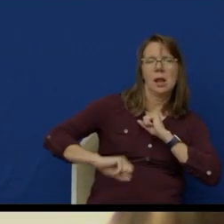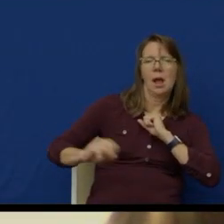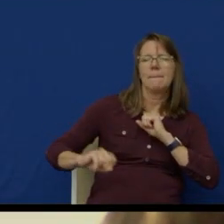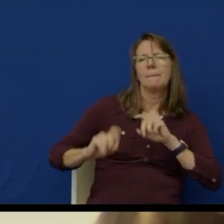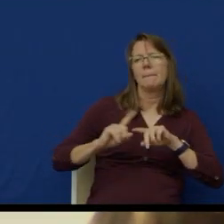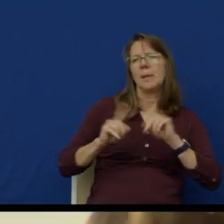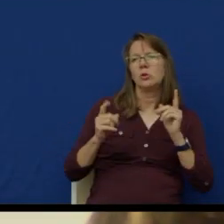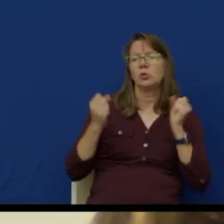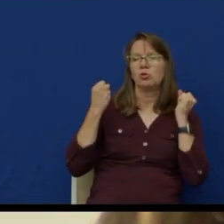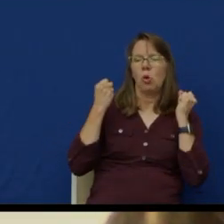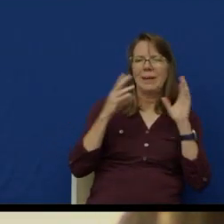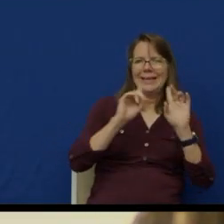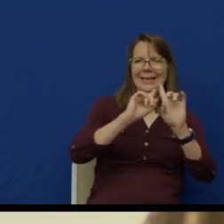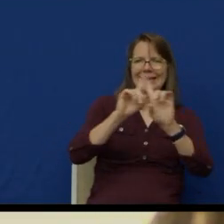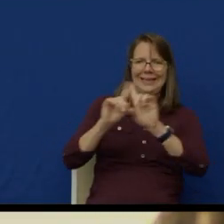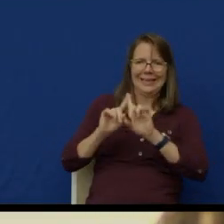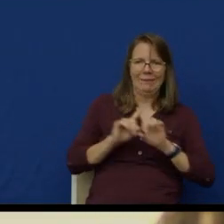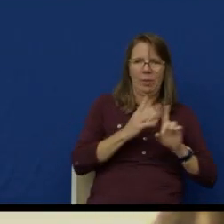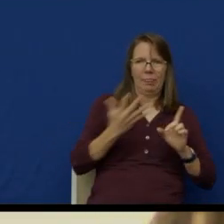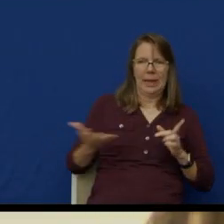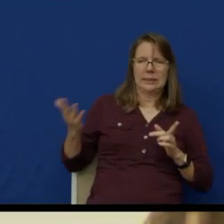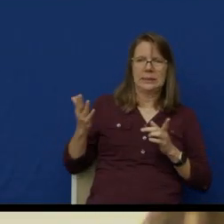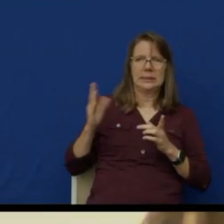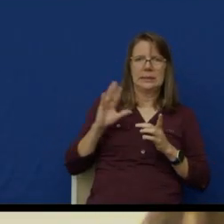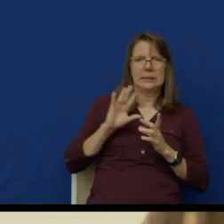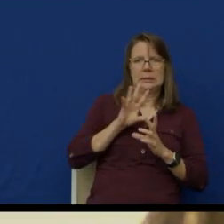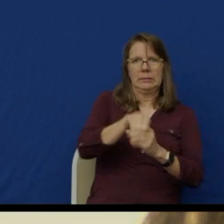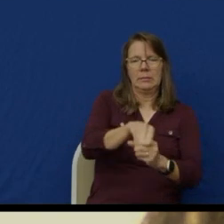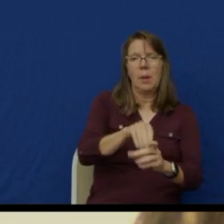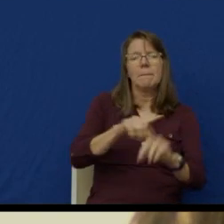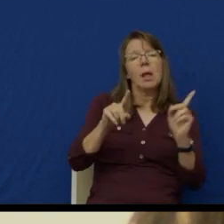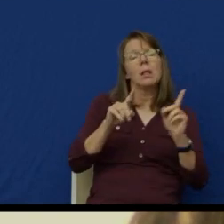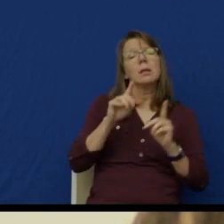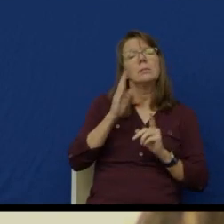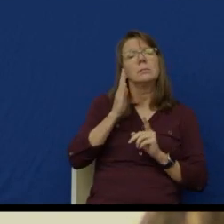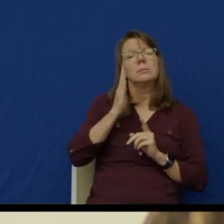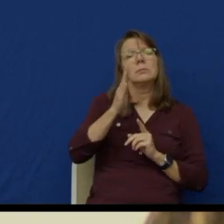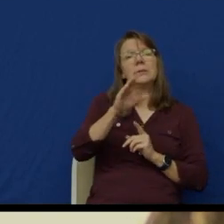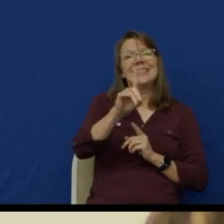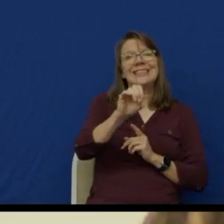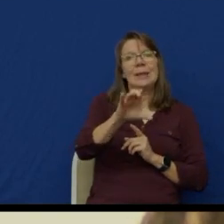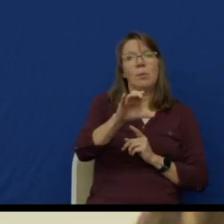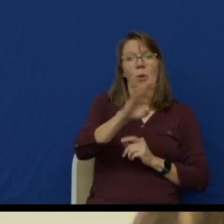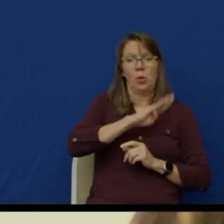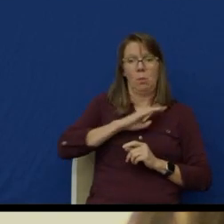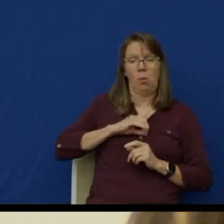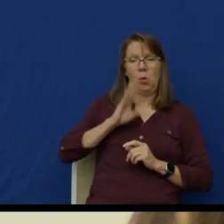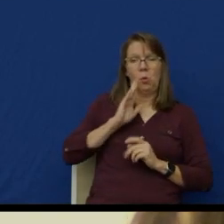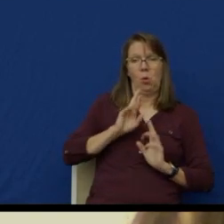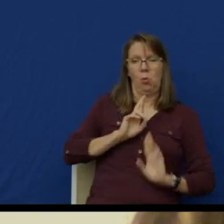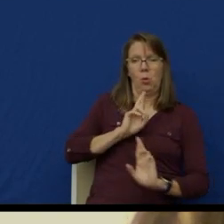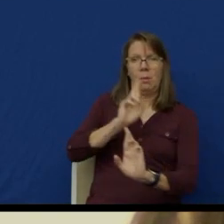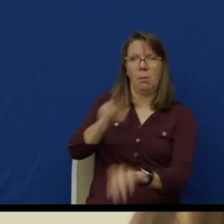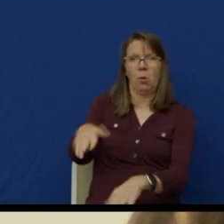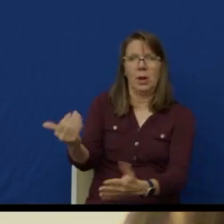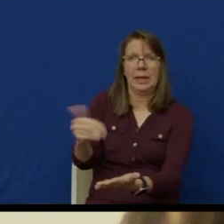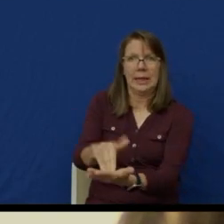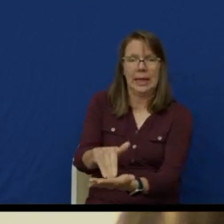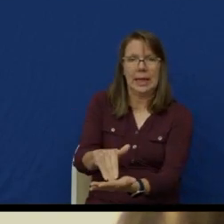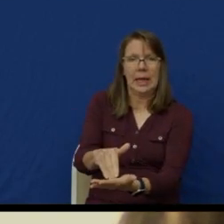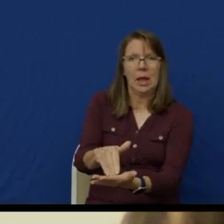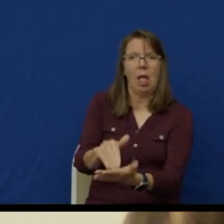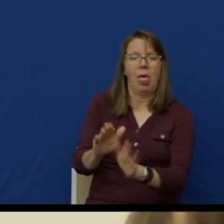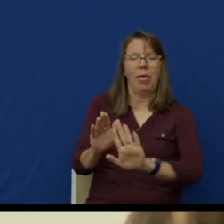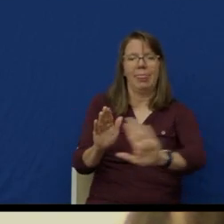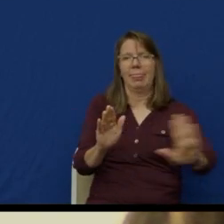many moving parts, but the board is, in December, we will report back on their